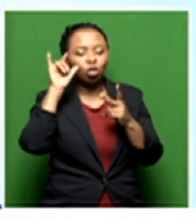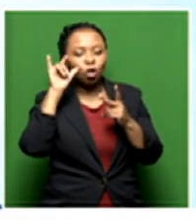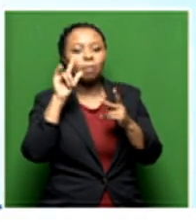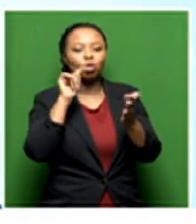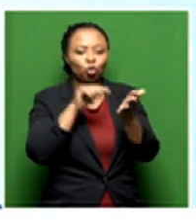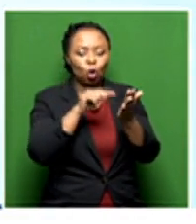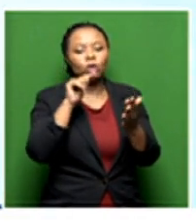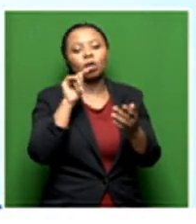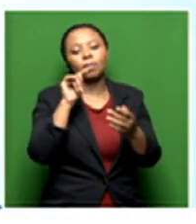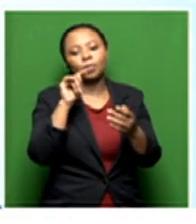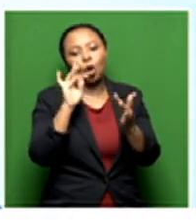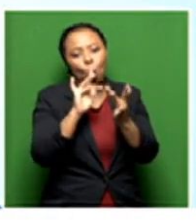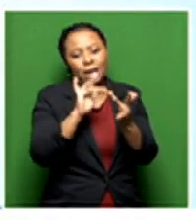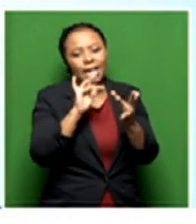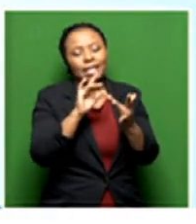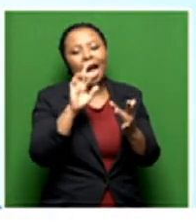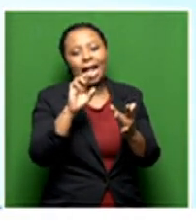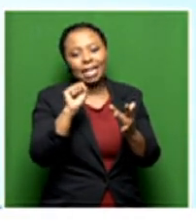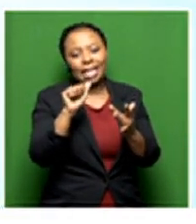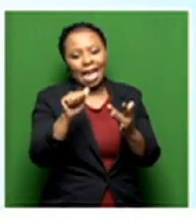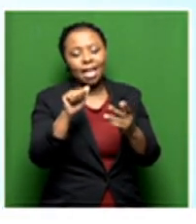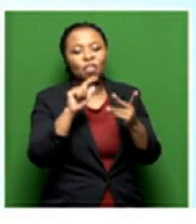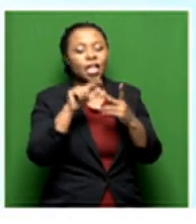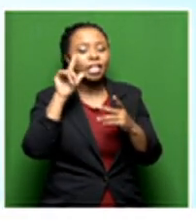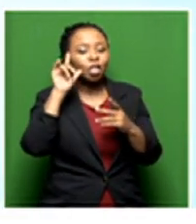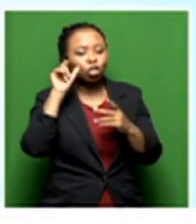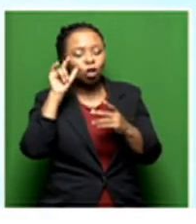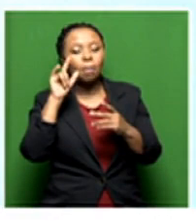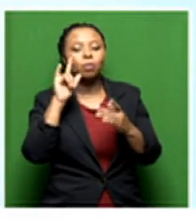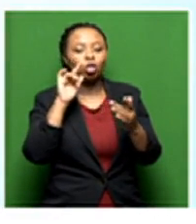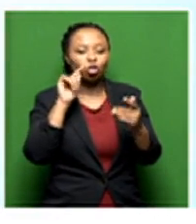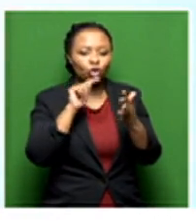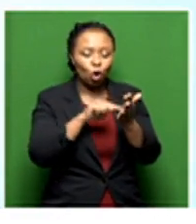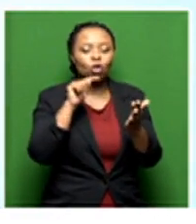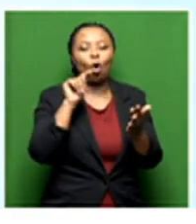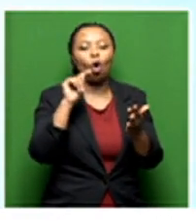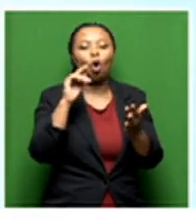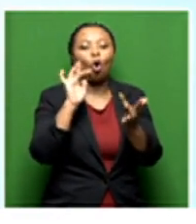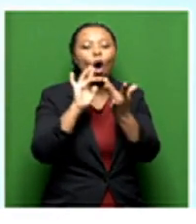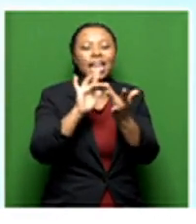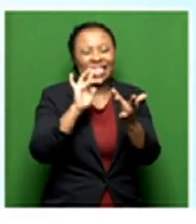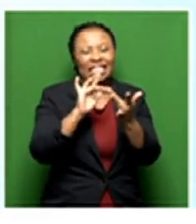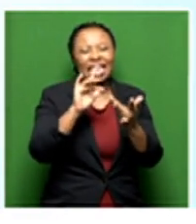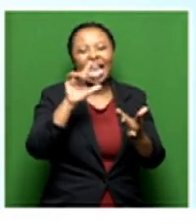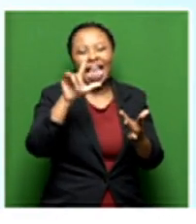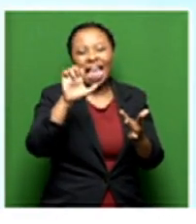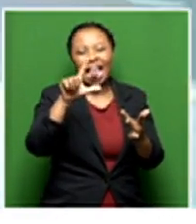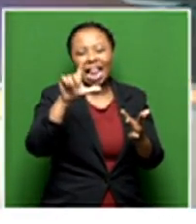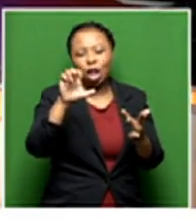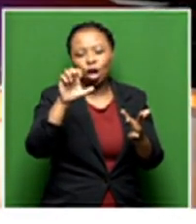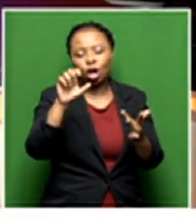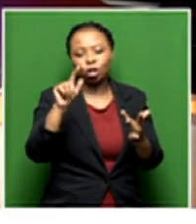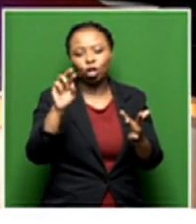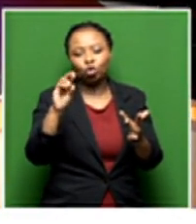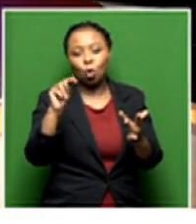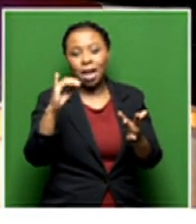well, .connect RSA. Then on Instagram, it's .connect electronics. So is that where we could get all your